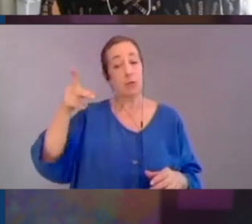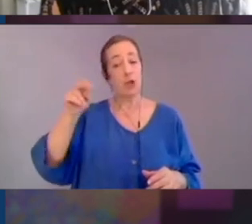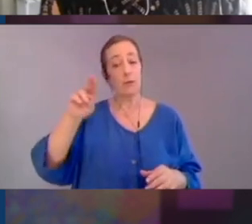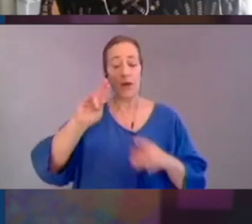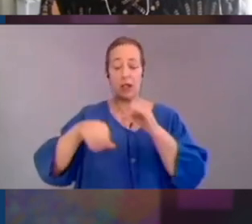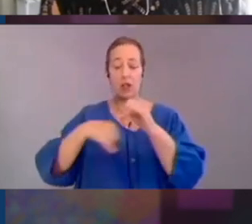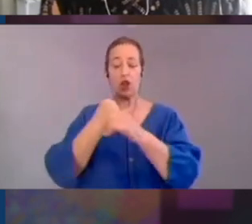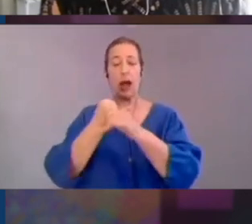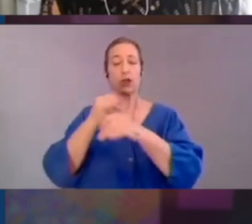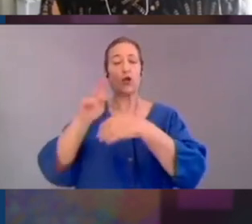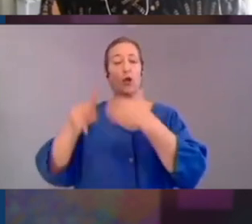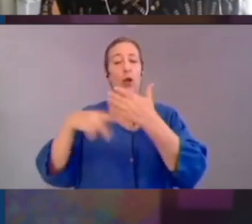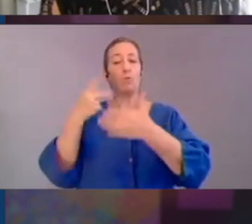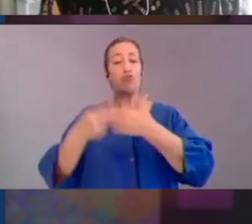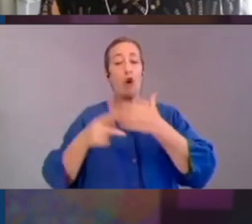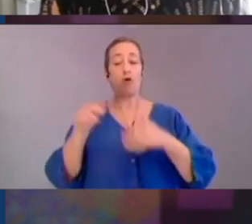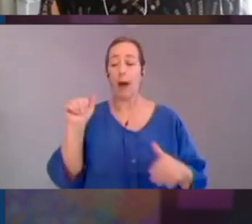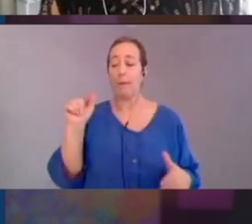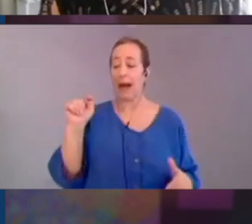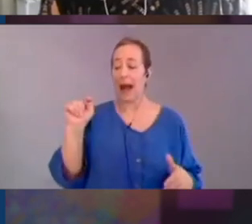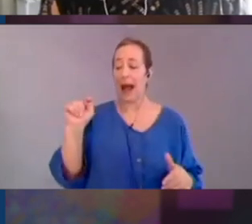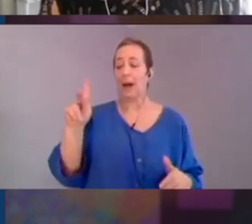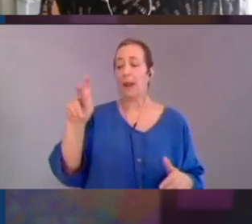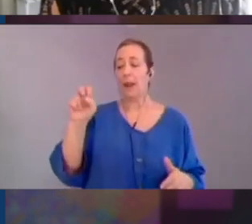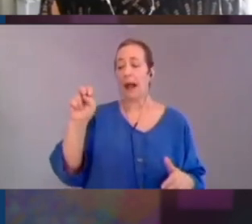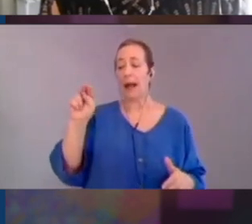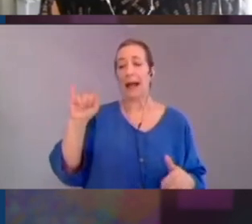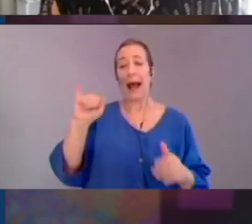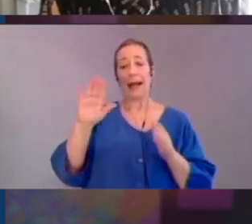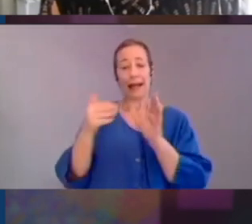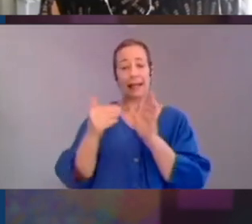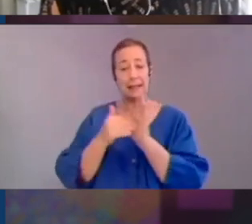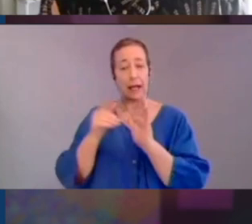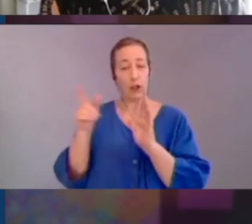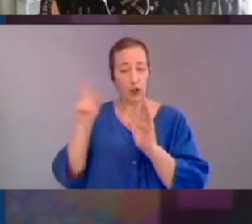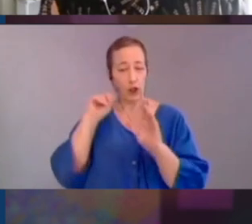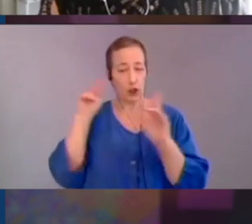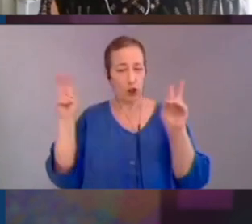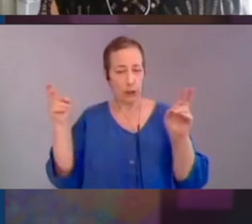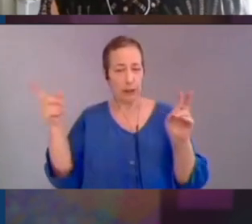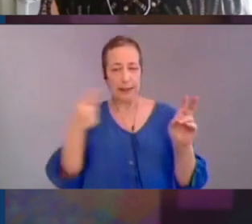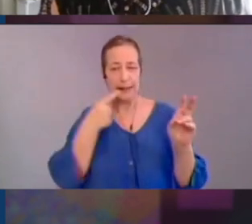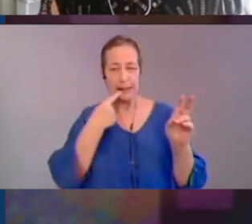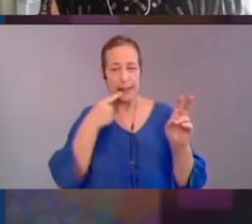Dance at the Kennedy Center, said during an APAP session a few years ago.